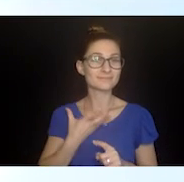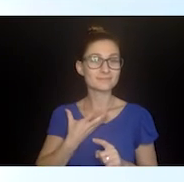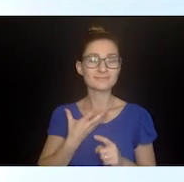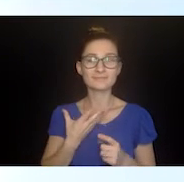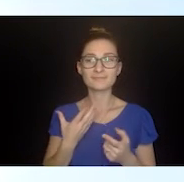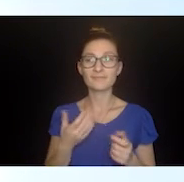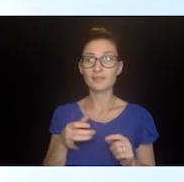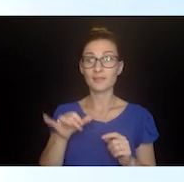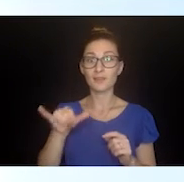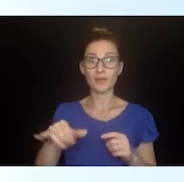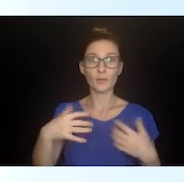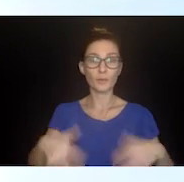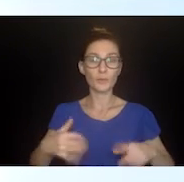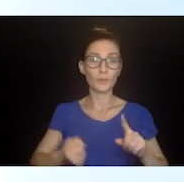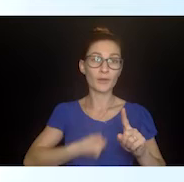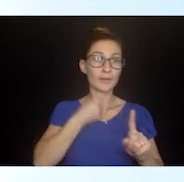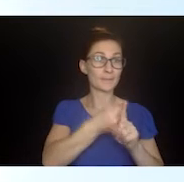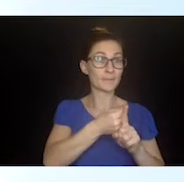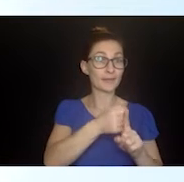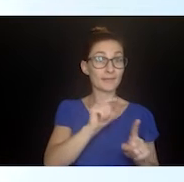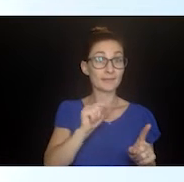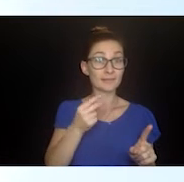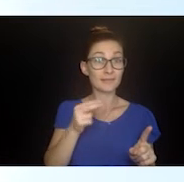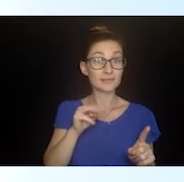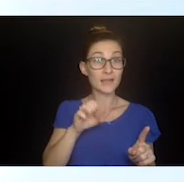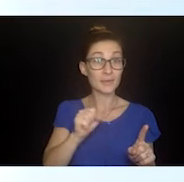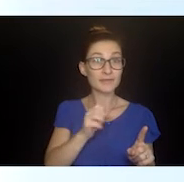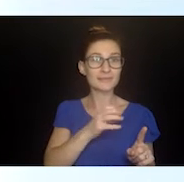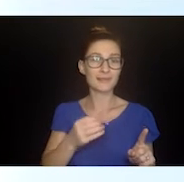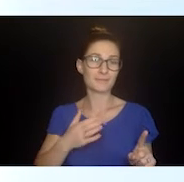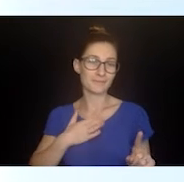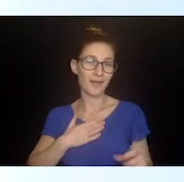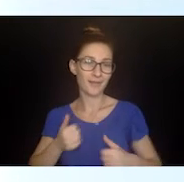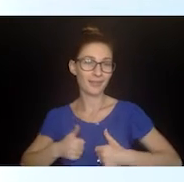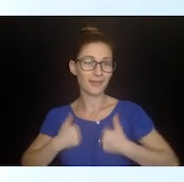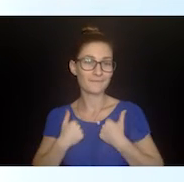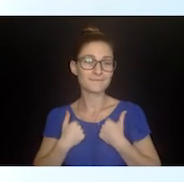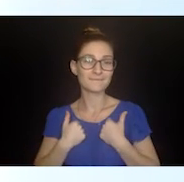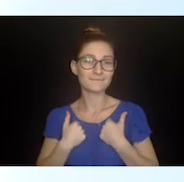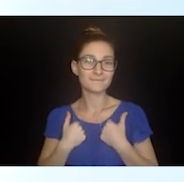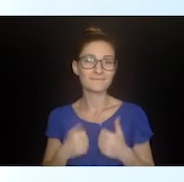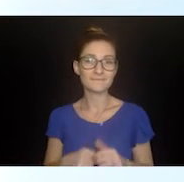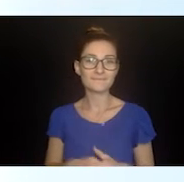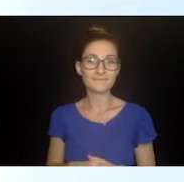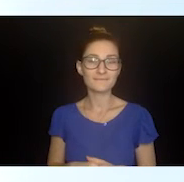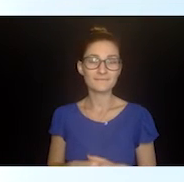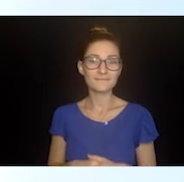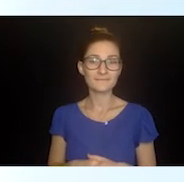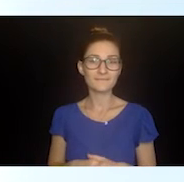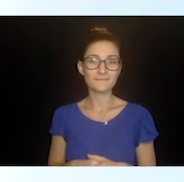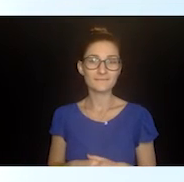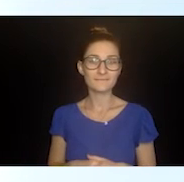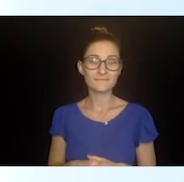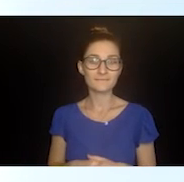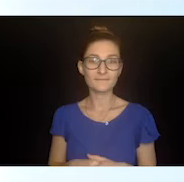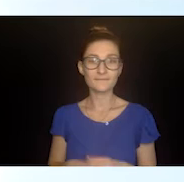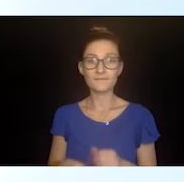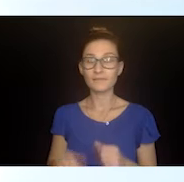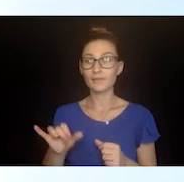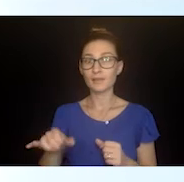she's had a huge impact on both Thomas's and my life. And it was